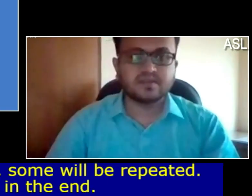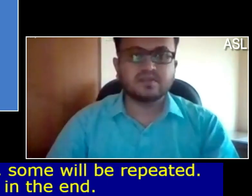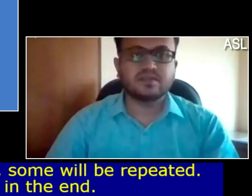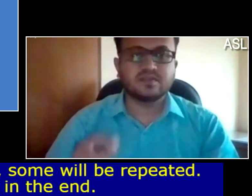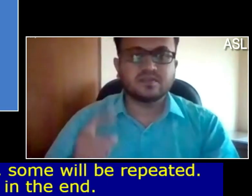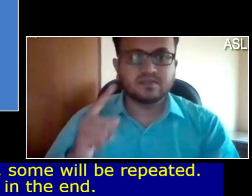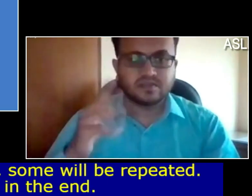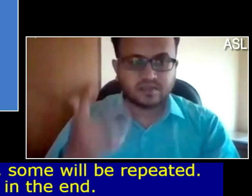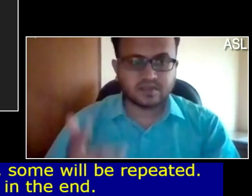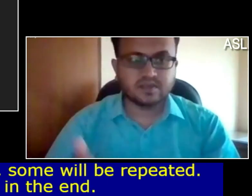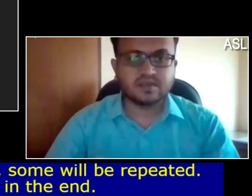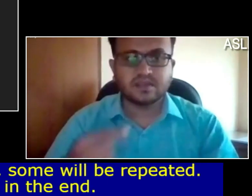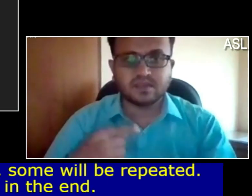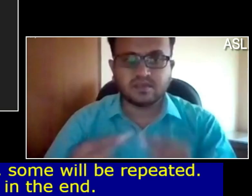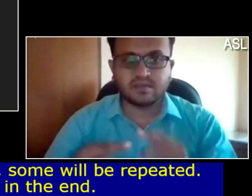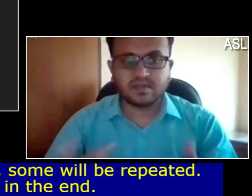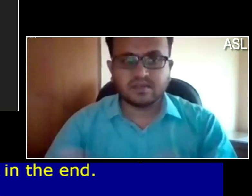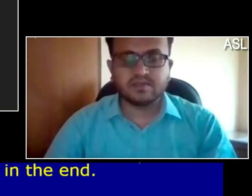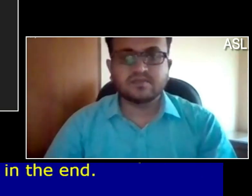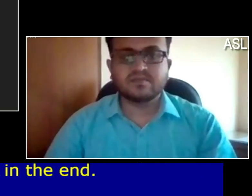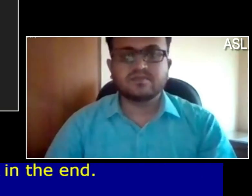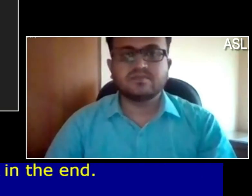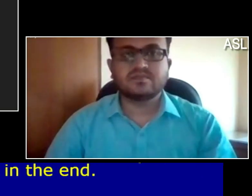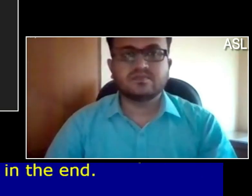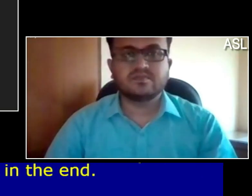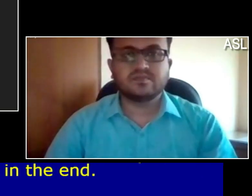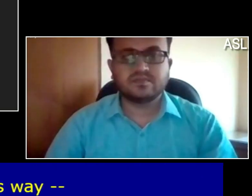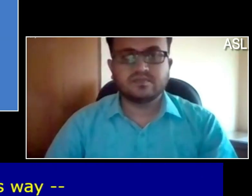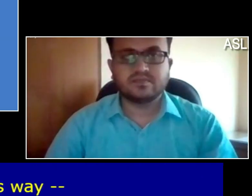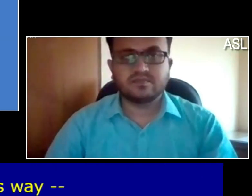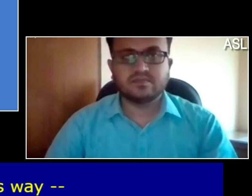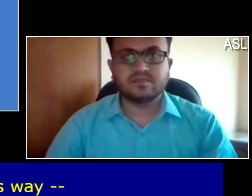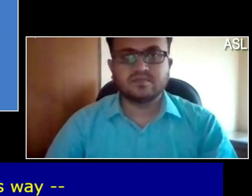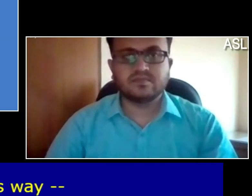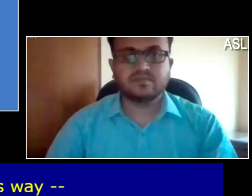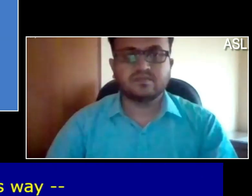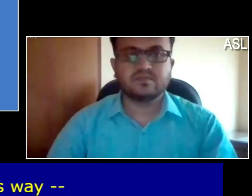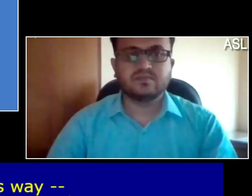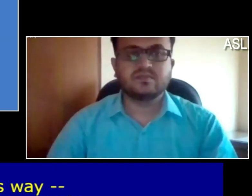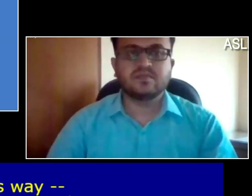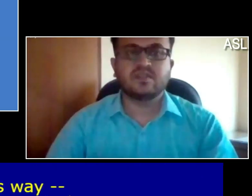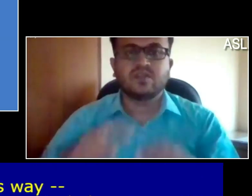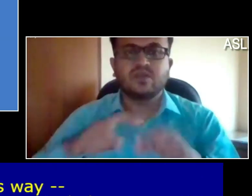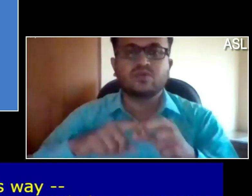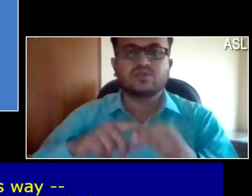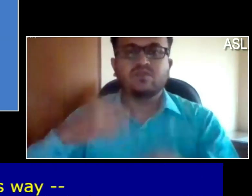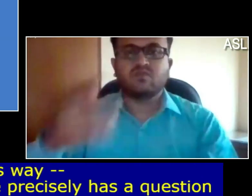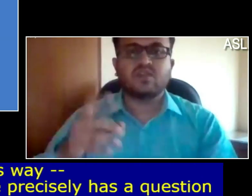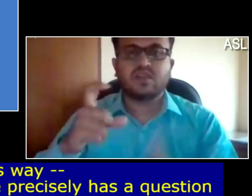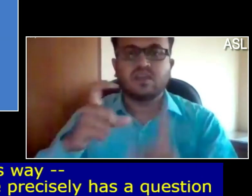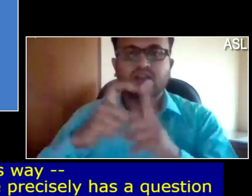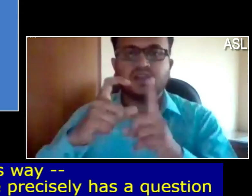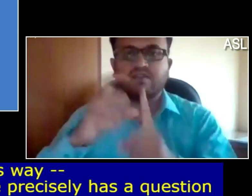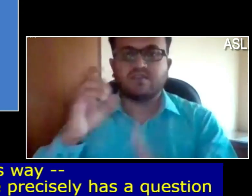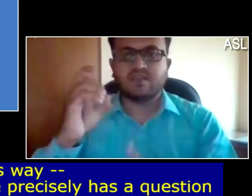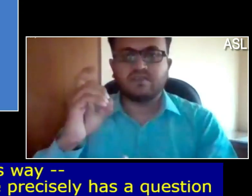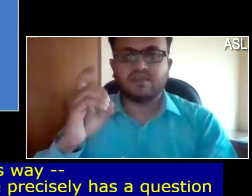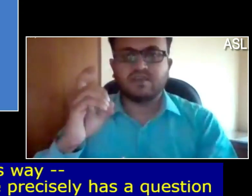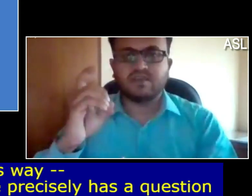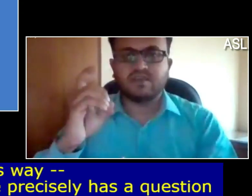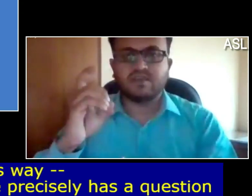understand. would be lengthening. Yes. Because he said he precisely has a question for David, so I thought let's use David times in he since he